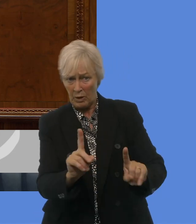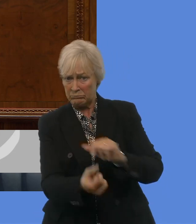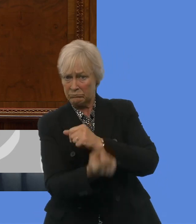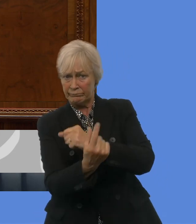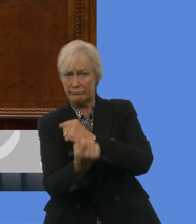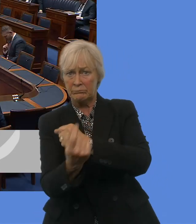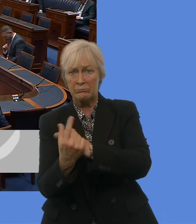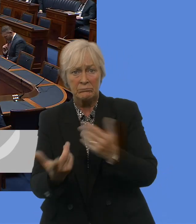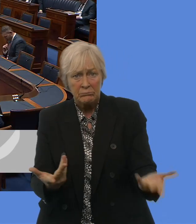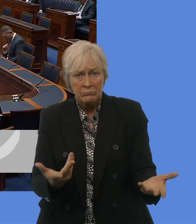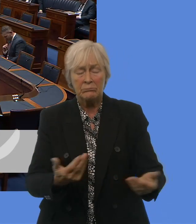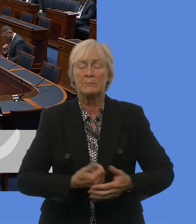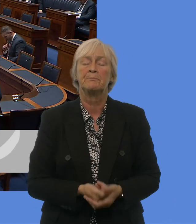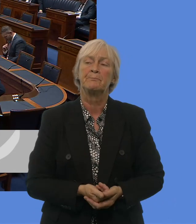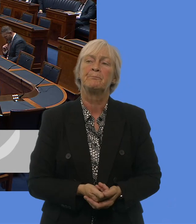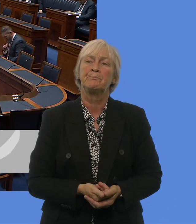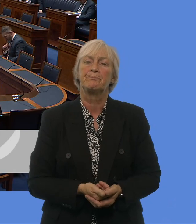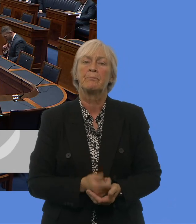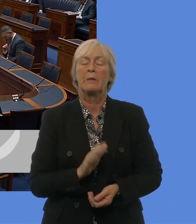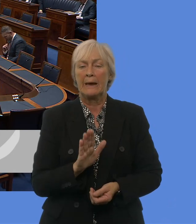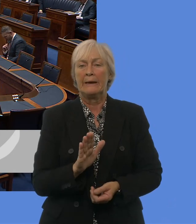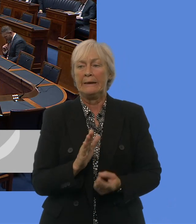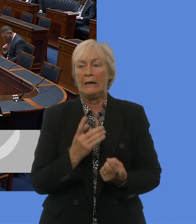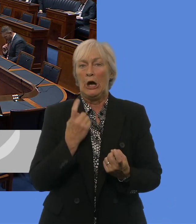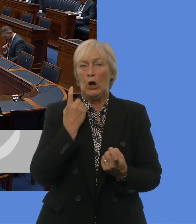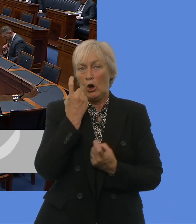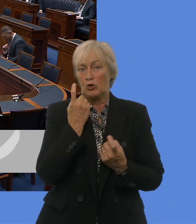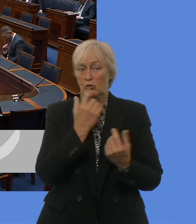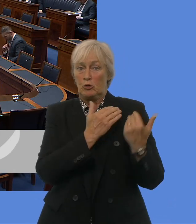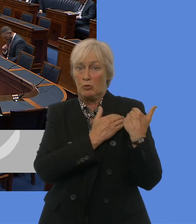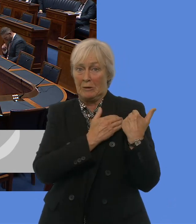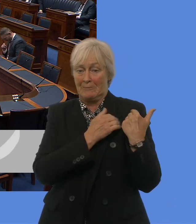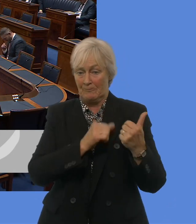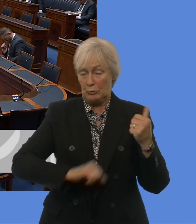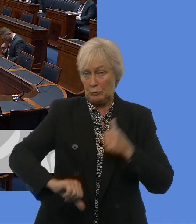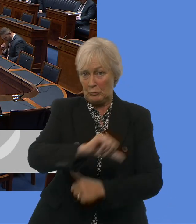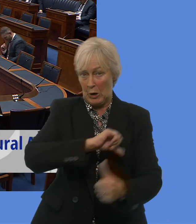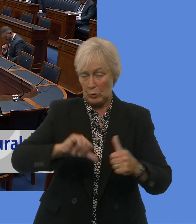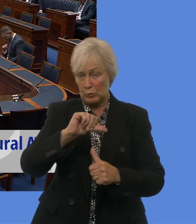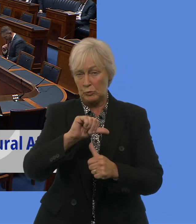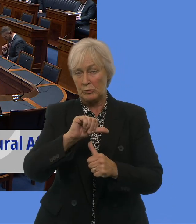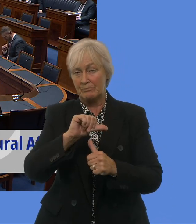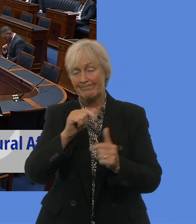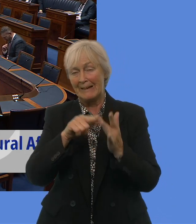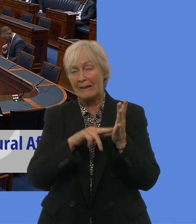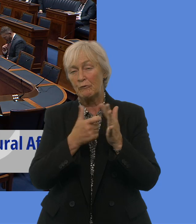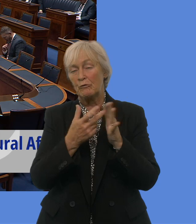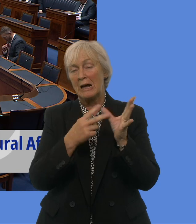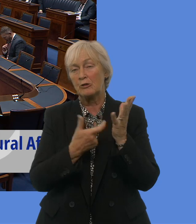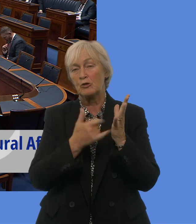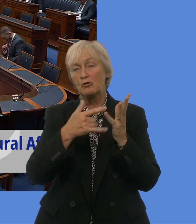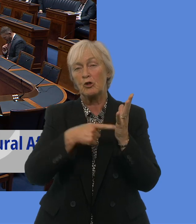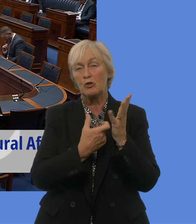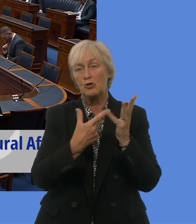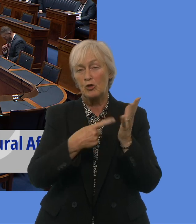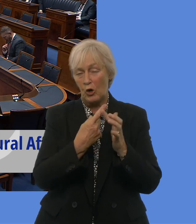outcome been? So I'm very conscious that the responsibilities around this sit with the Department of Infrastructure and Finance. I did, from recollection, I need to